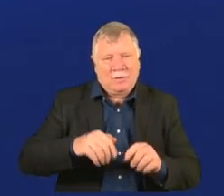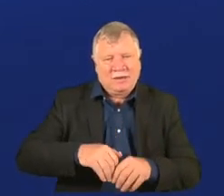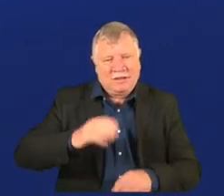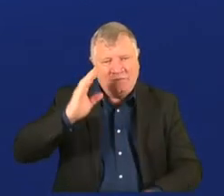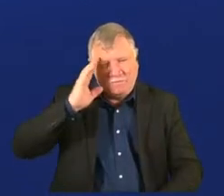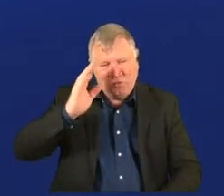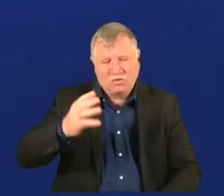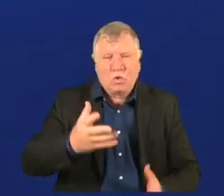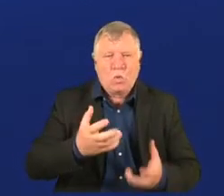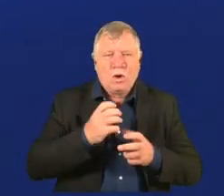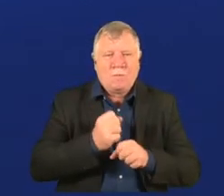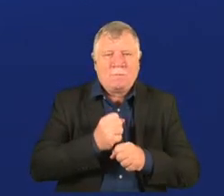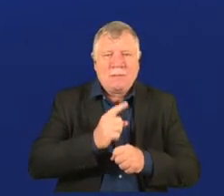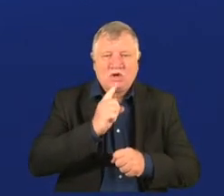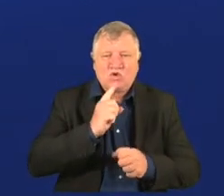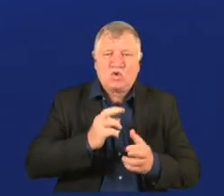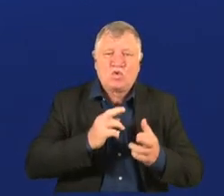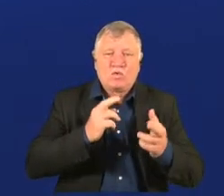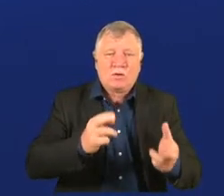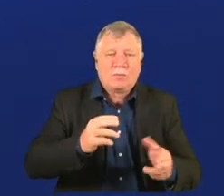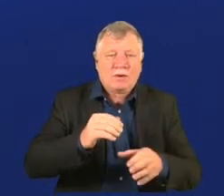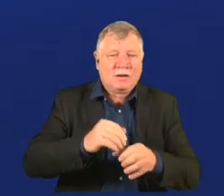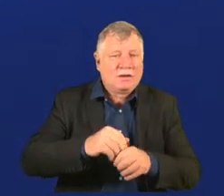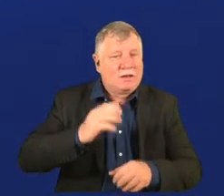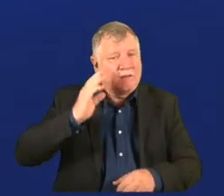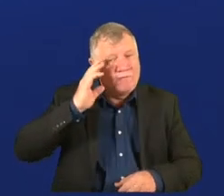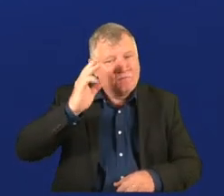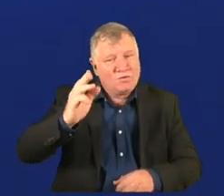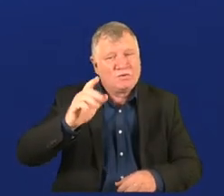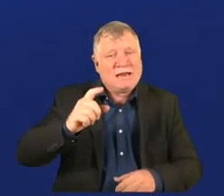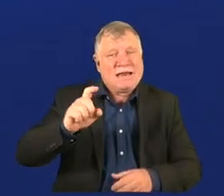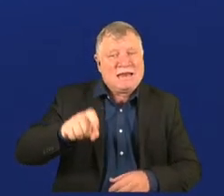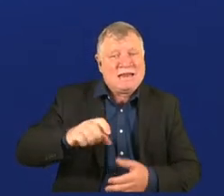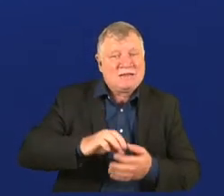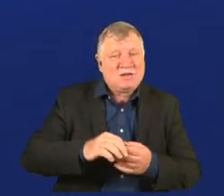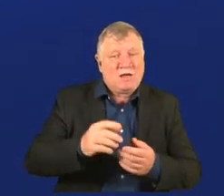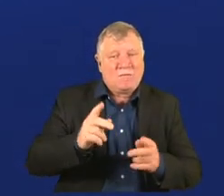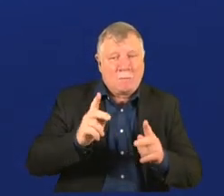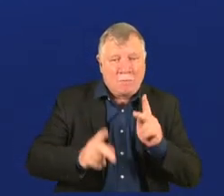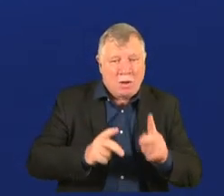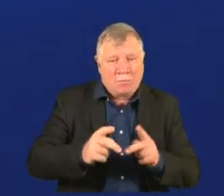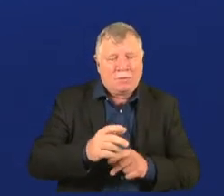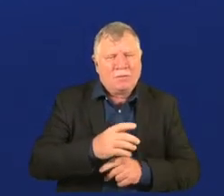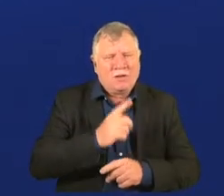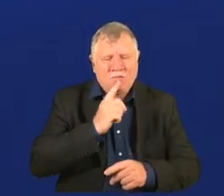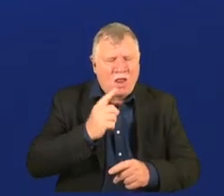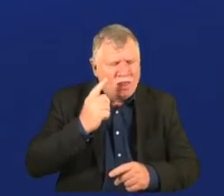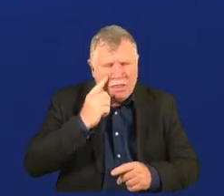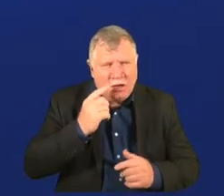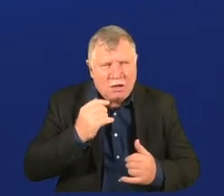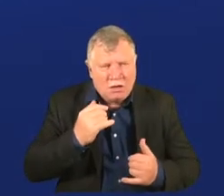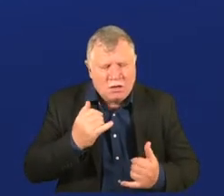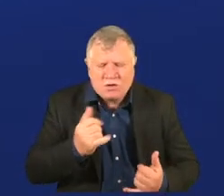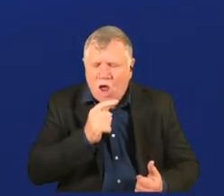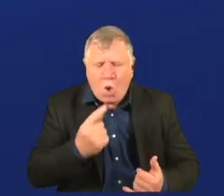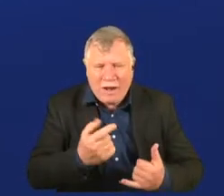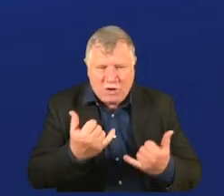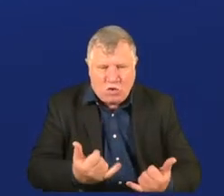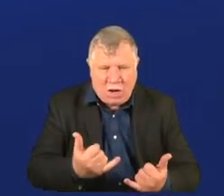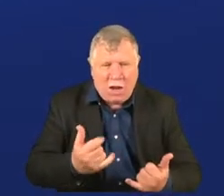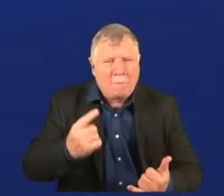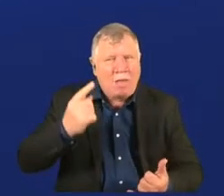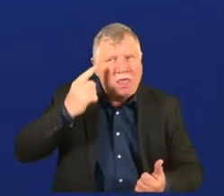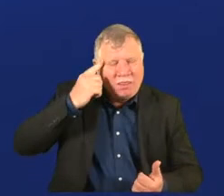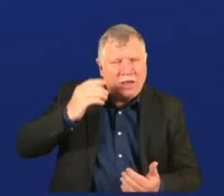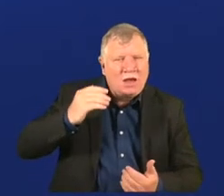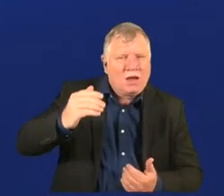because we want to make sure that any recommendations were focused on the future needs of the population, not current needs, so that we try to stay ahead, not chase demand, but